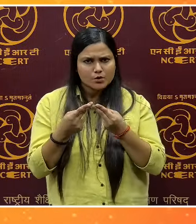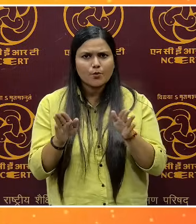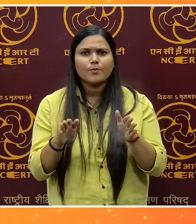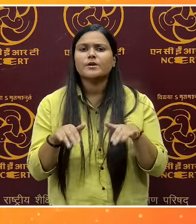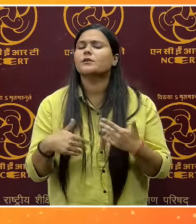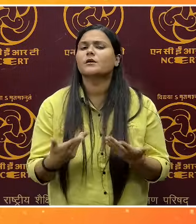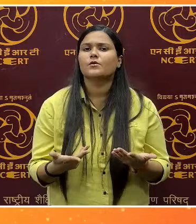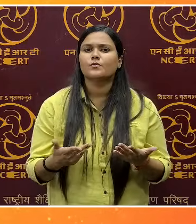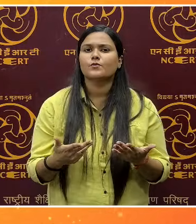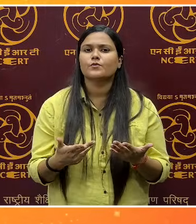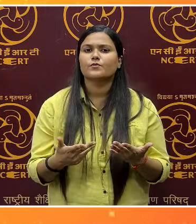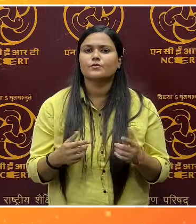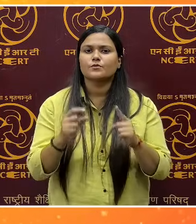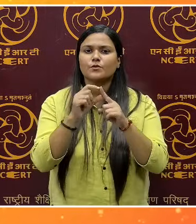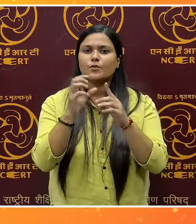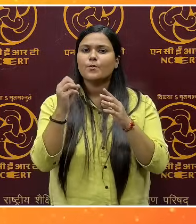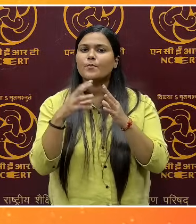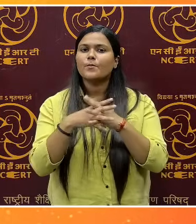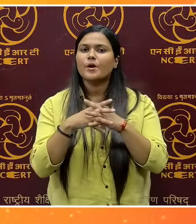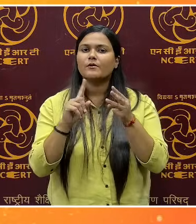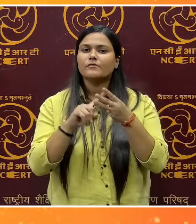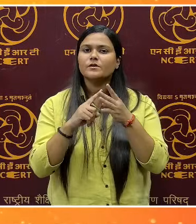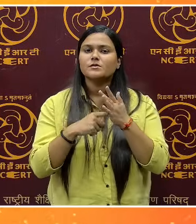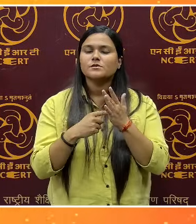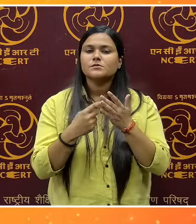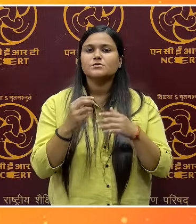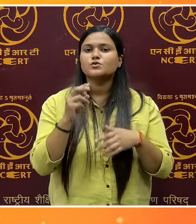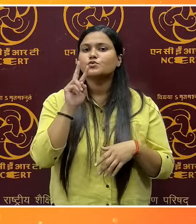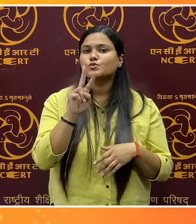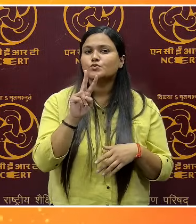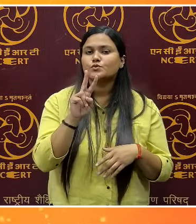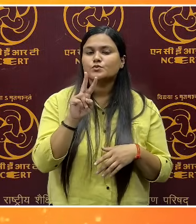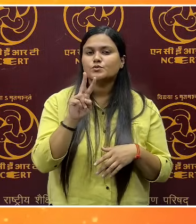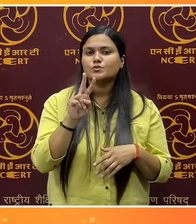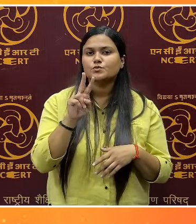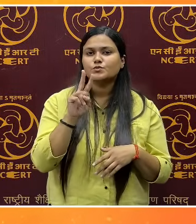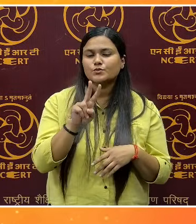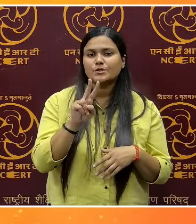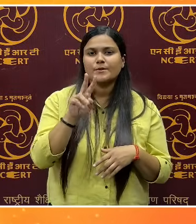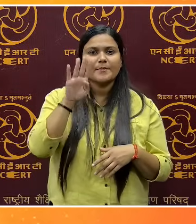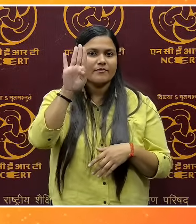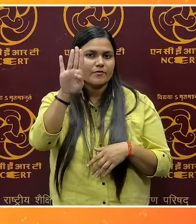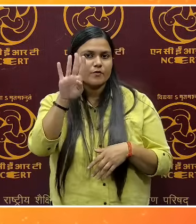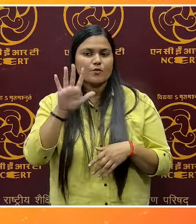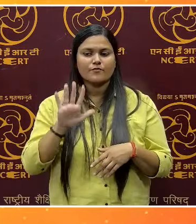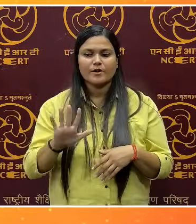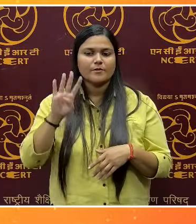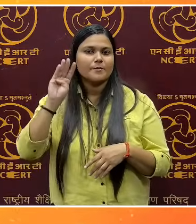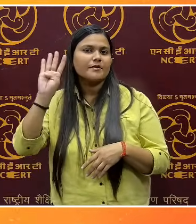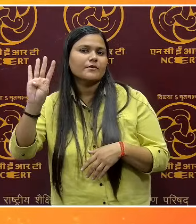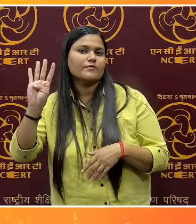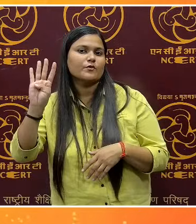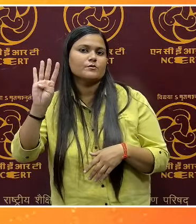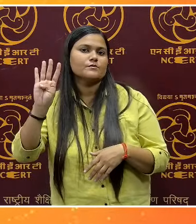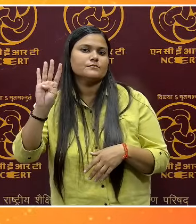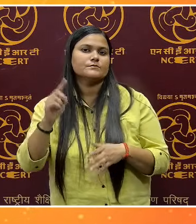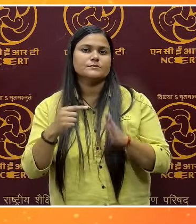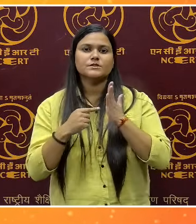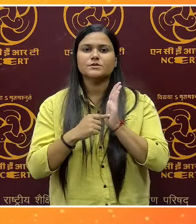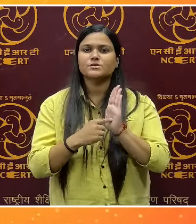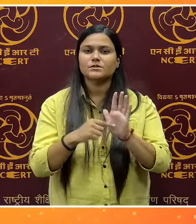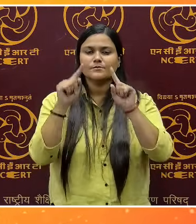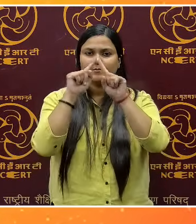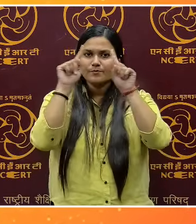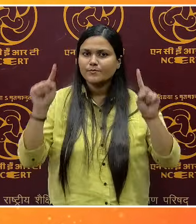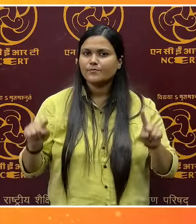power 4 to 2 also. Yes. So 2 to the power 4 into 5 to the power 4. Yes. Now you can see 5 to the power 4 in